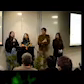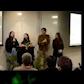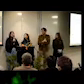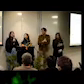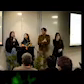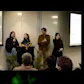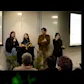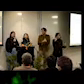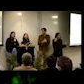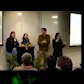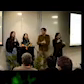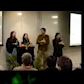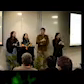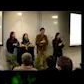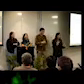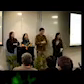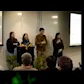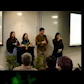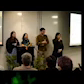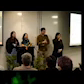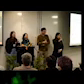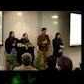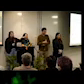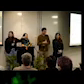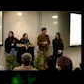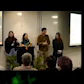The brain is complicated and we're only 4 people. Yeah.